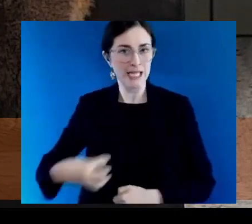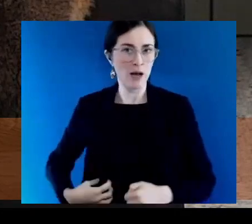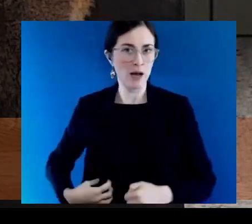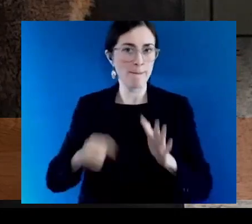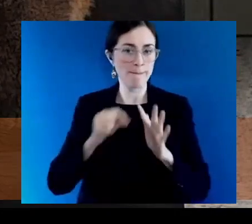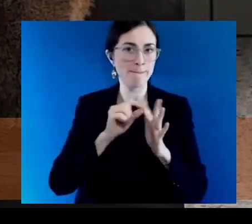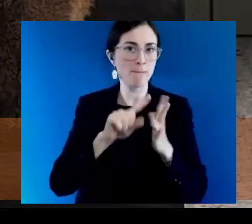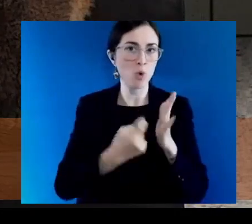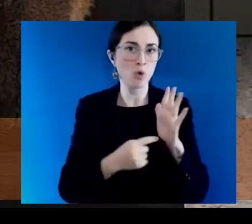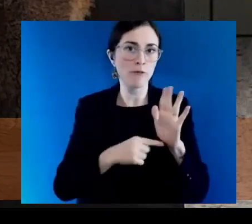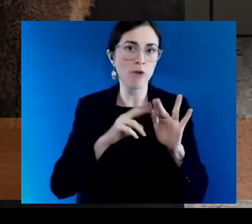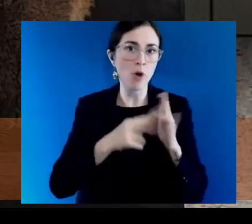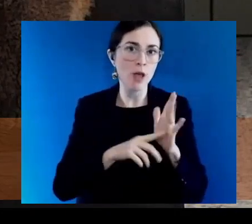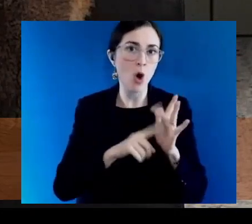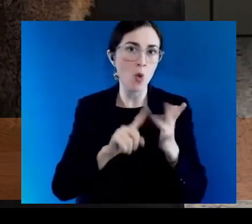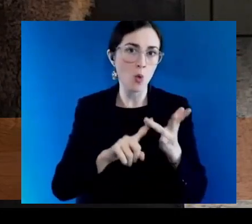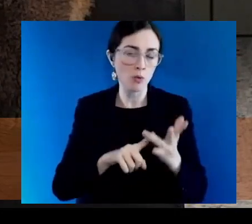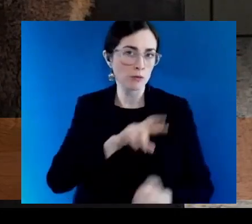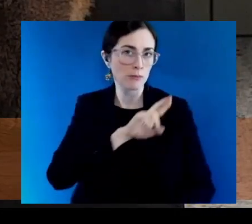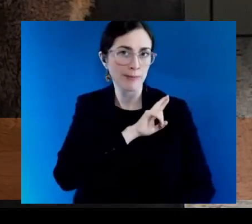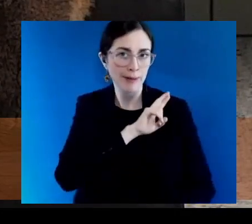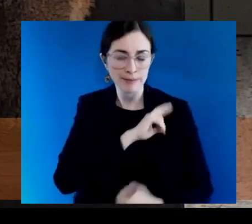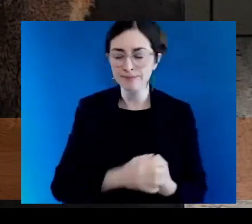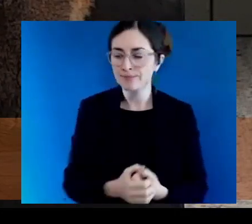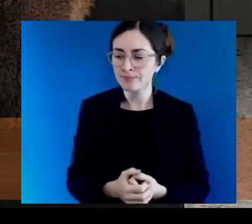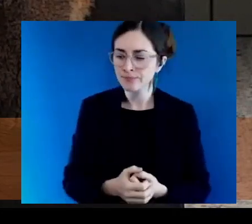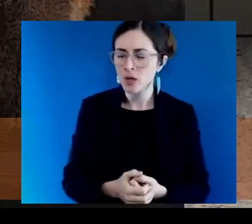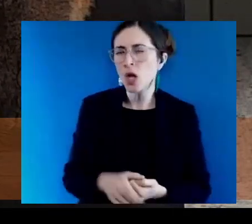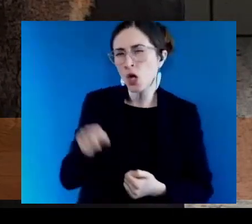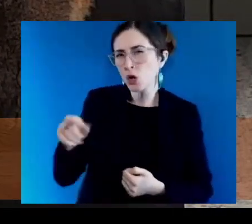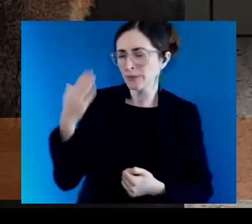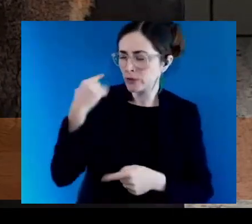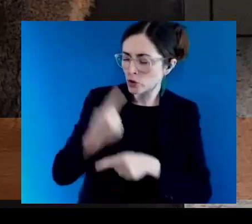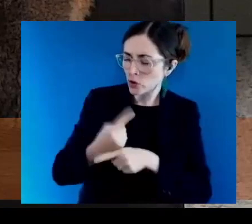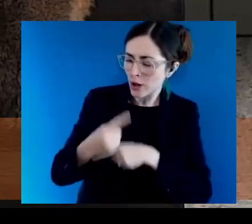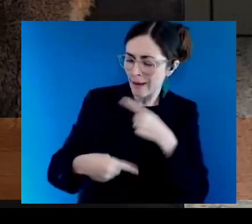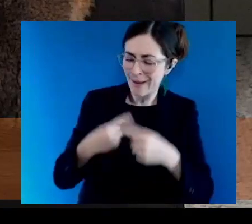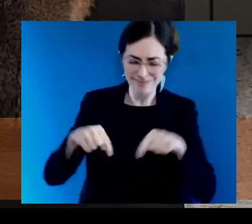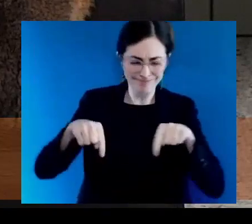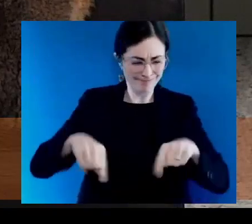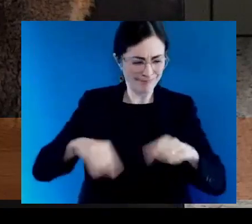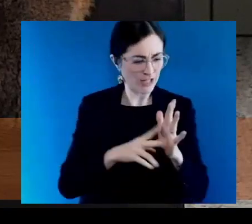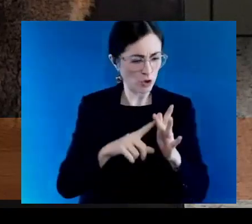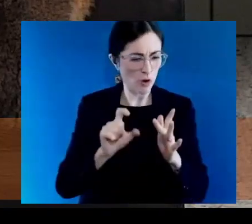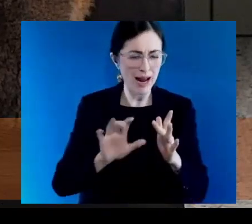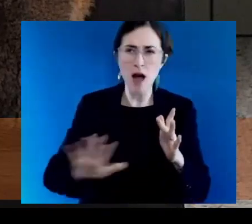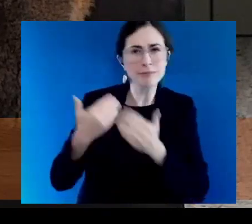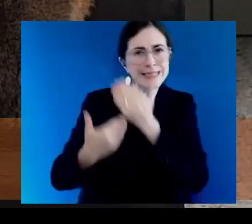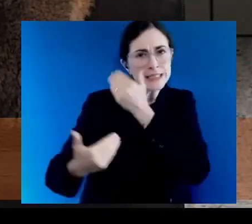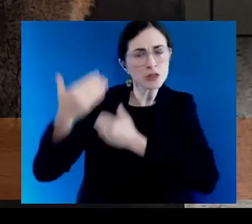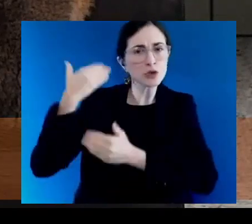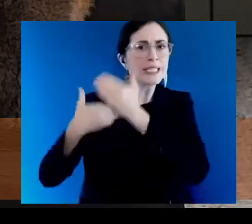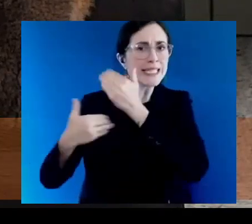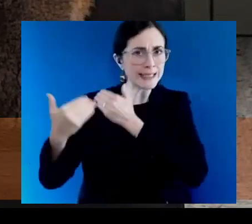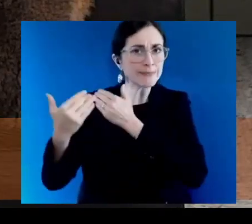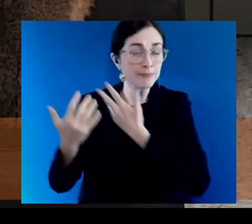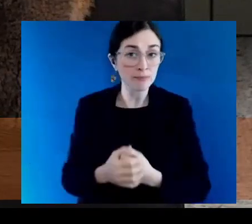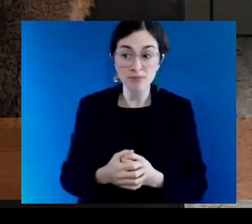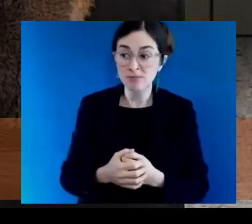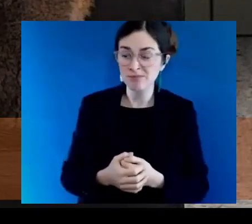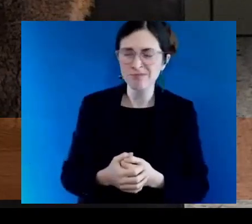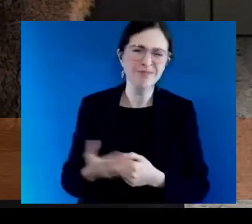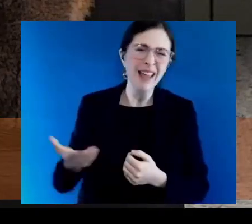some statements today about the history of this state, and as I mentioned, Yuruk has heard evidence about